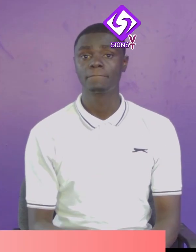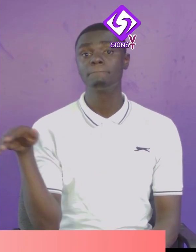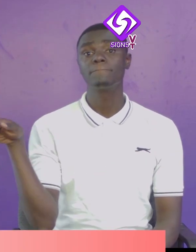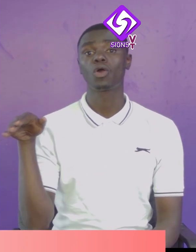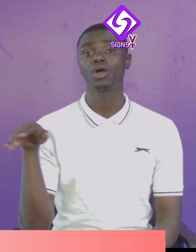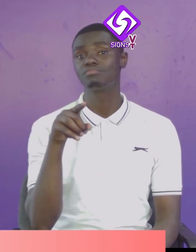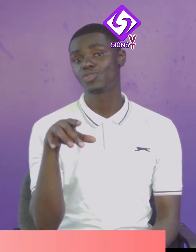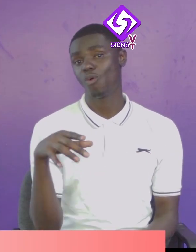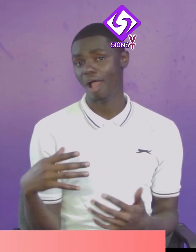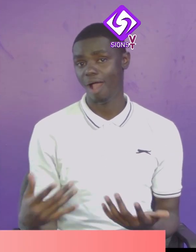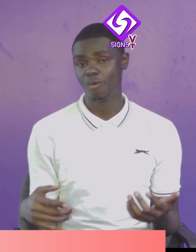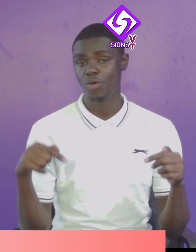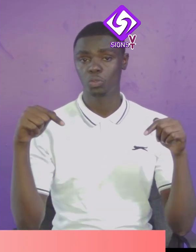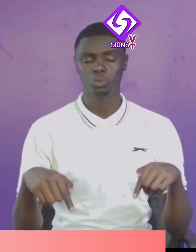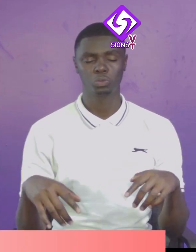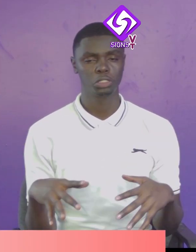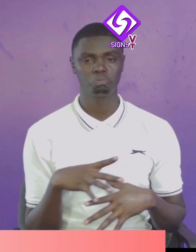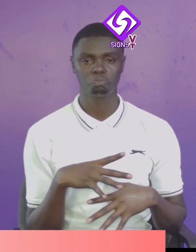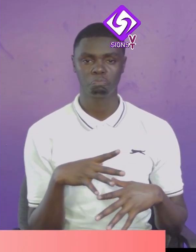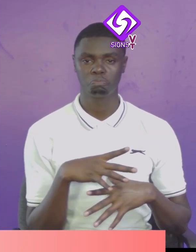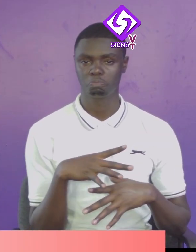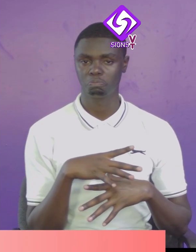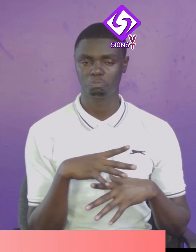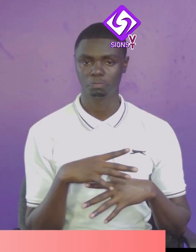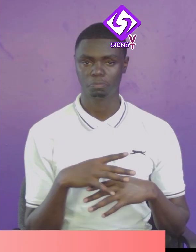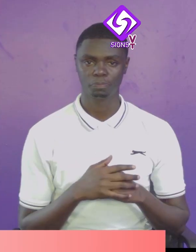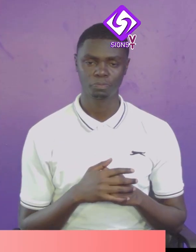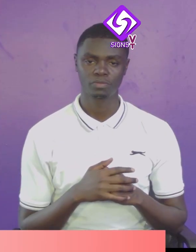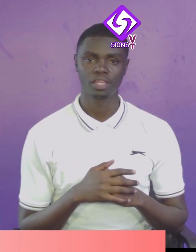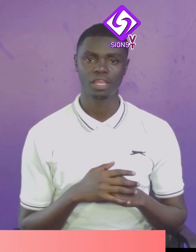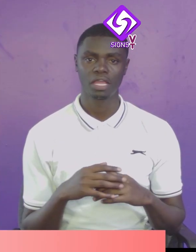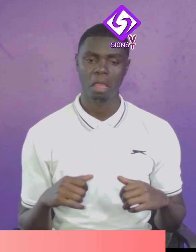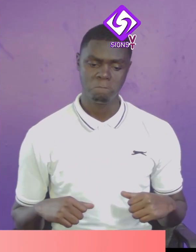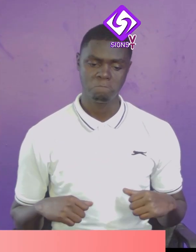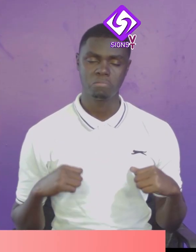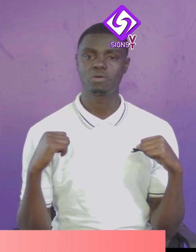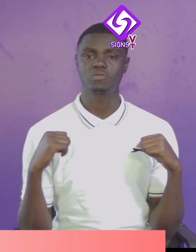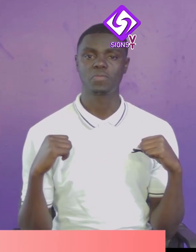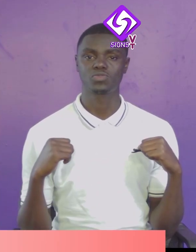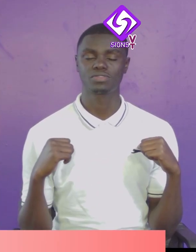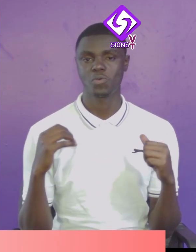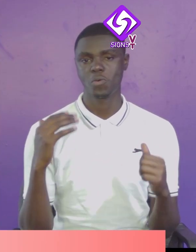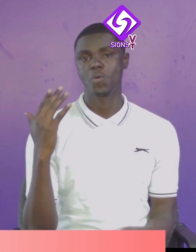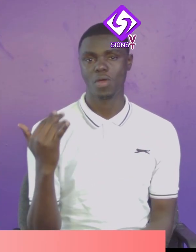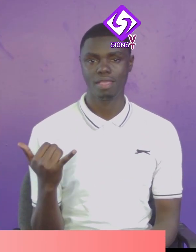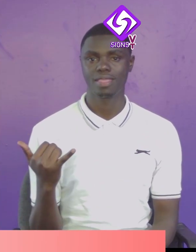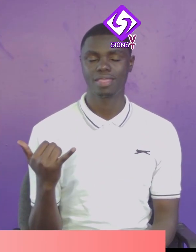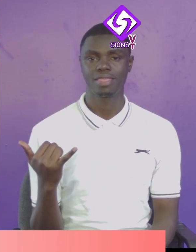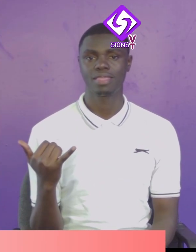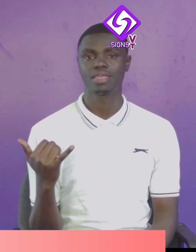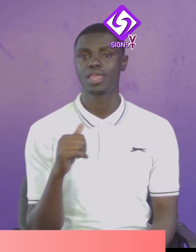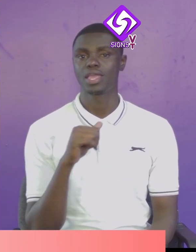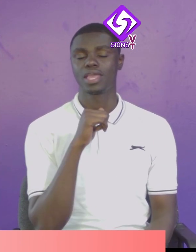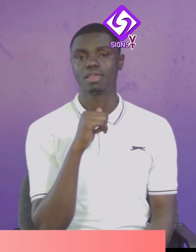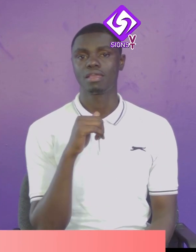you, sir? Today I'm really fine. Yes. And a proud person this weekend, knowing that despite not